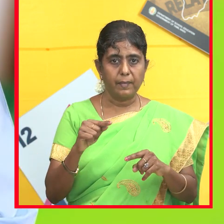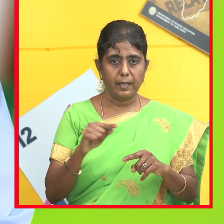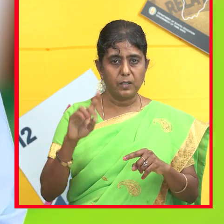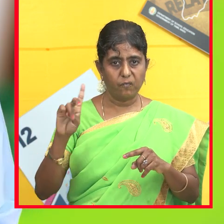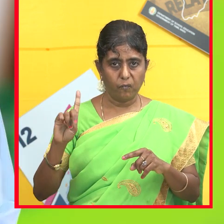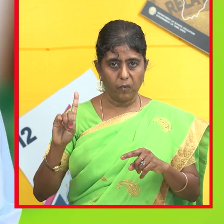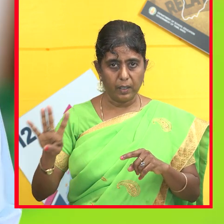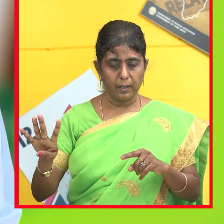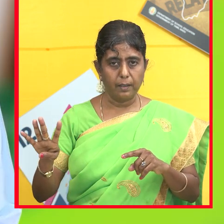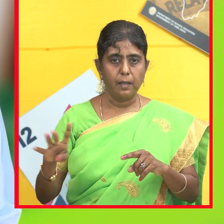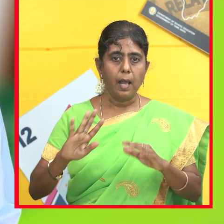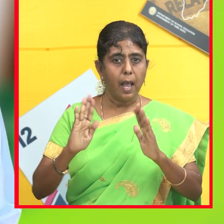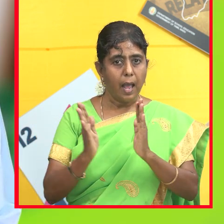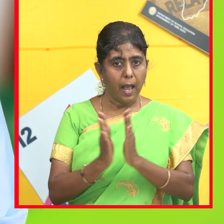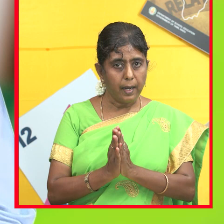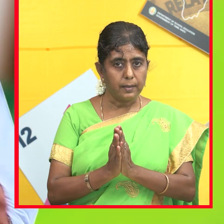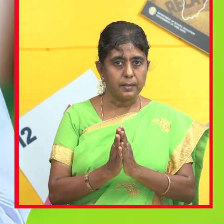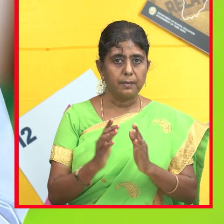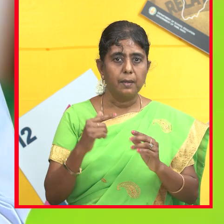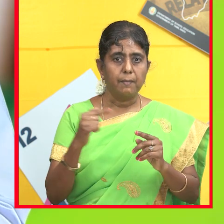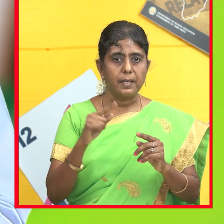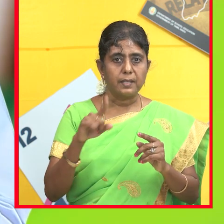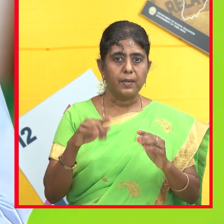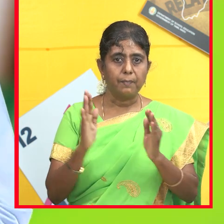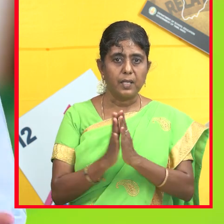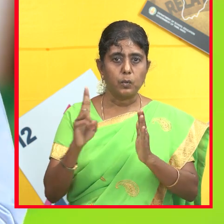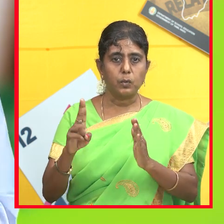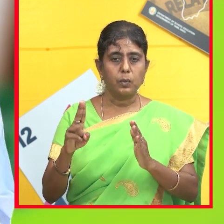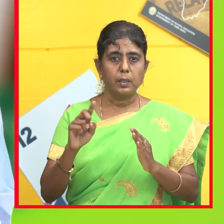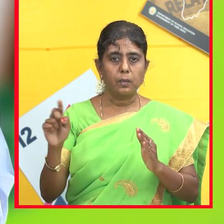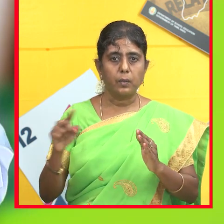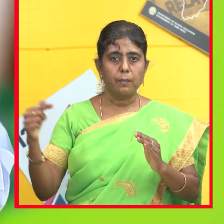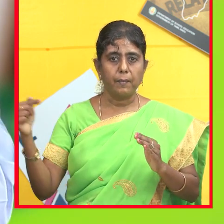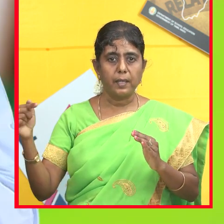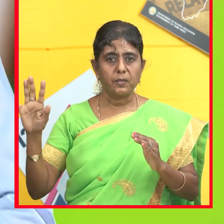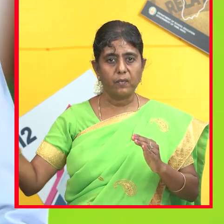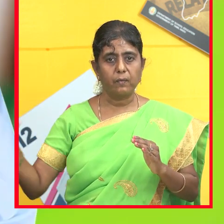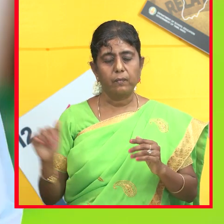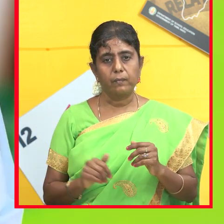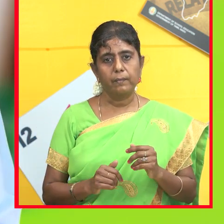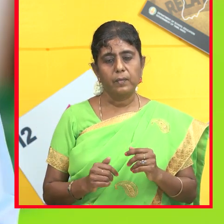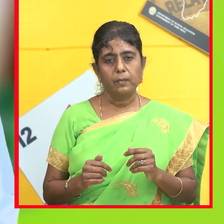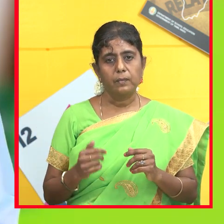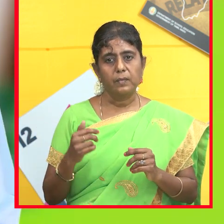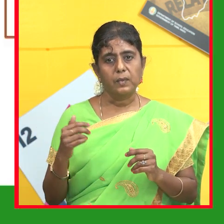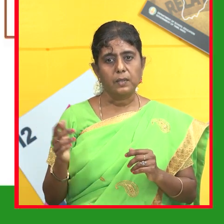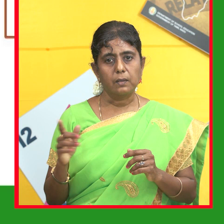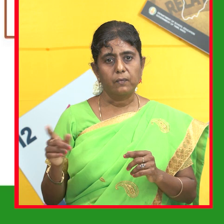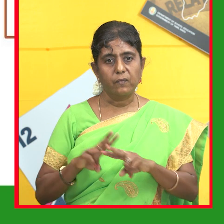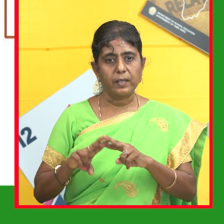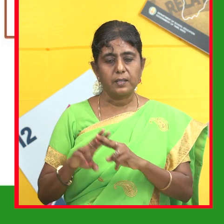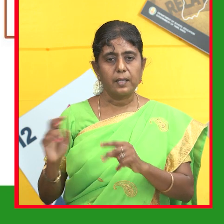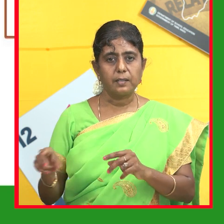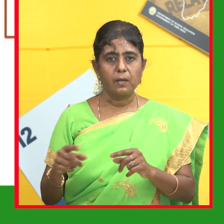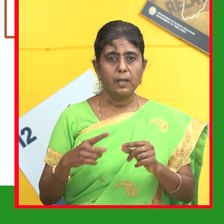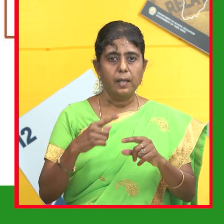would get minus 14. By adding them, minus 7 plus 2 is minus 5. So the factors